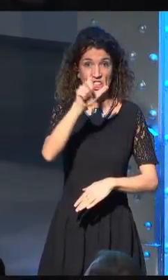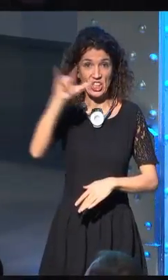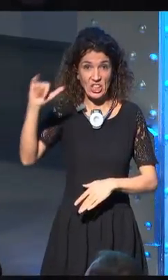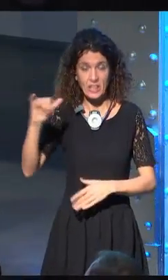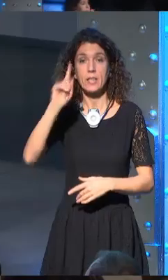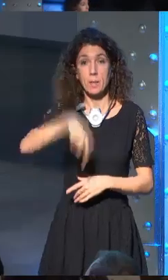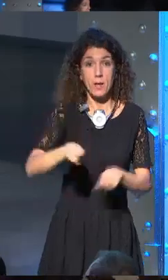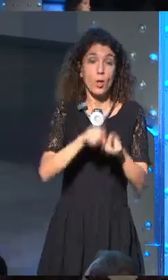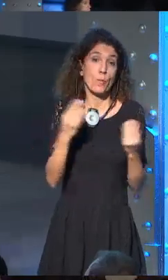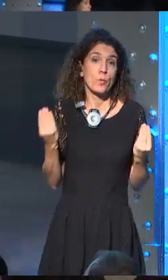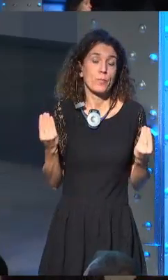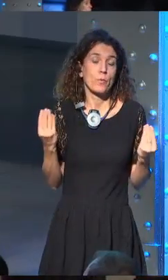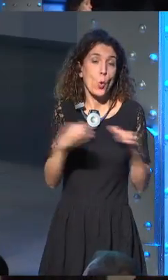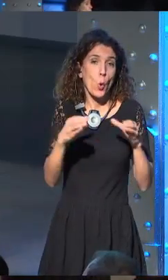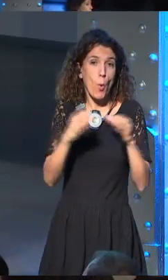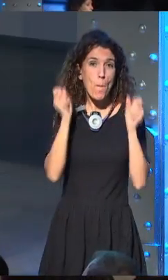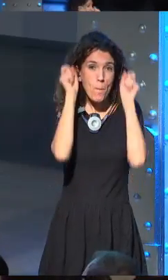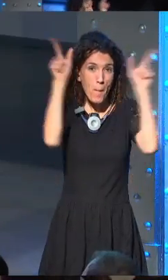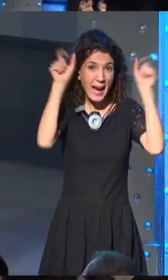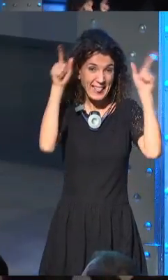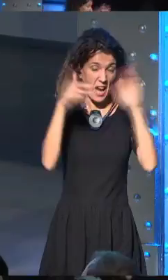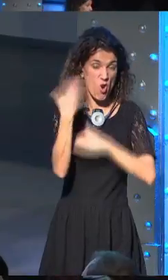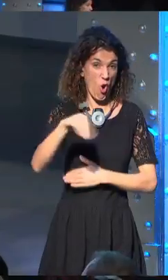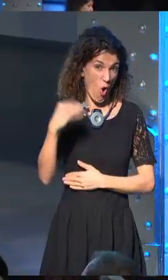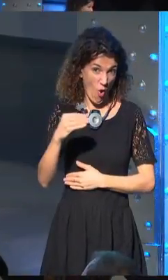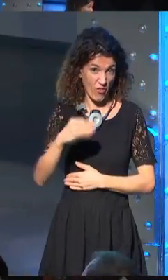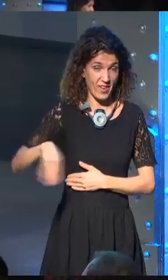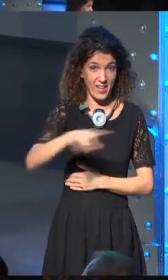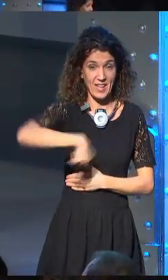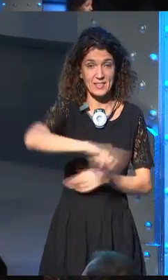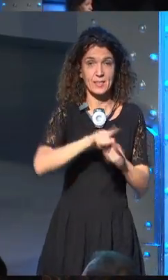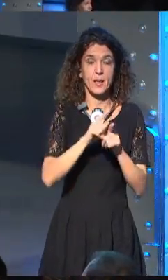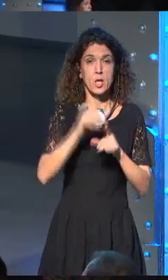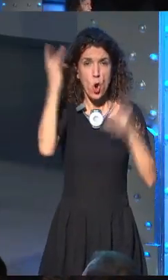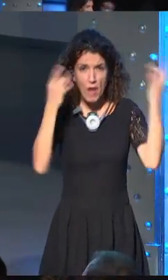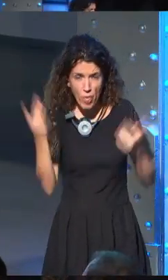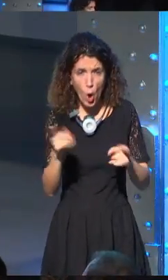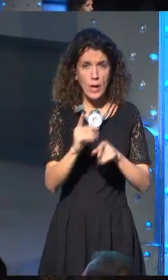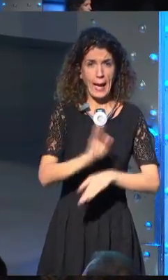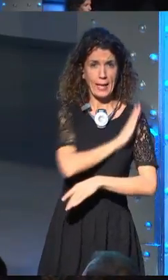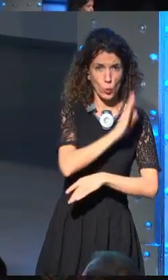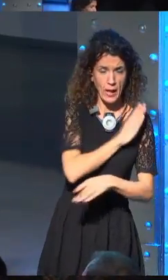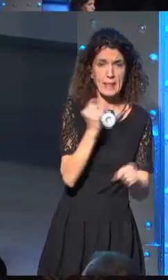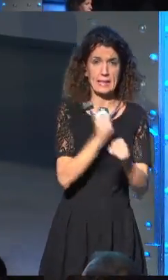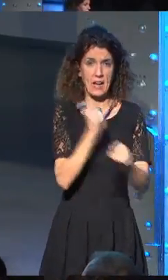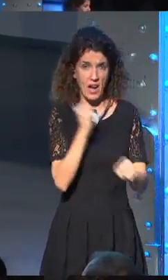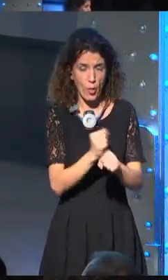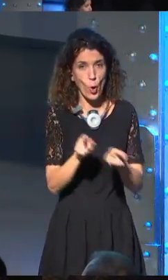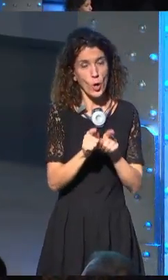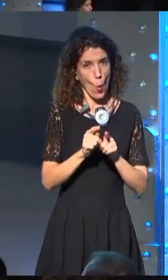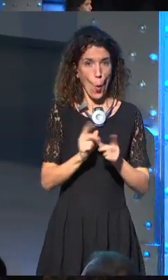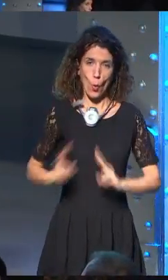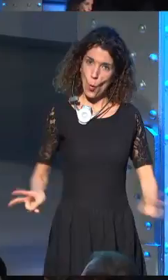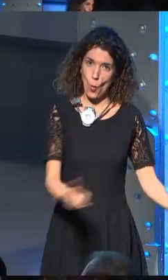Captain Kelly. And of course, we have our Martians, our Tuesday people. They are young people,